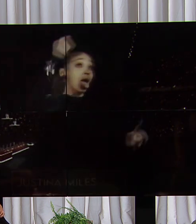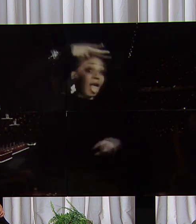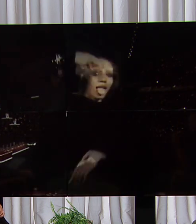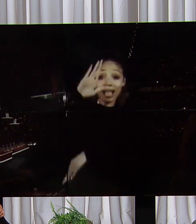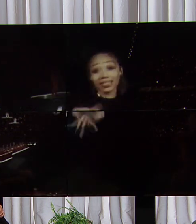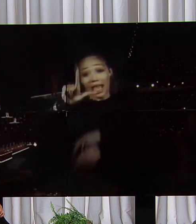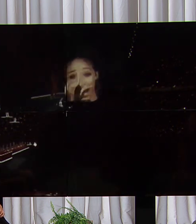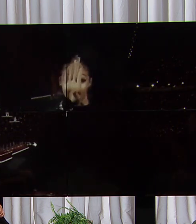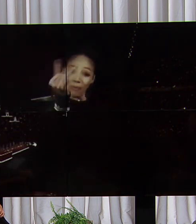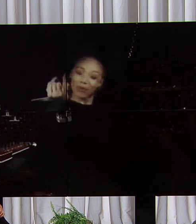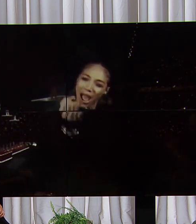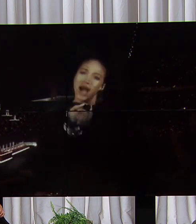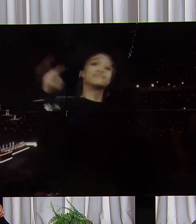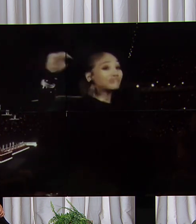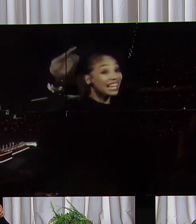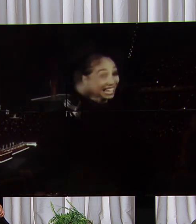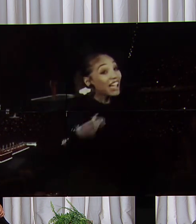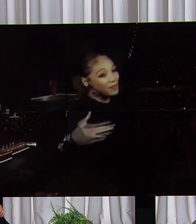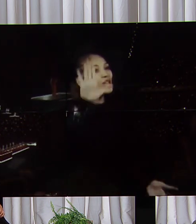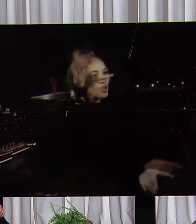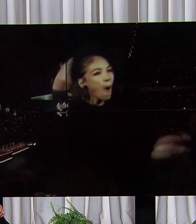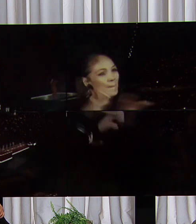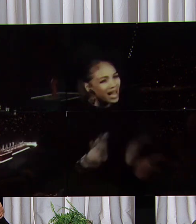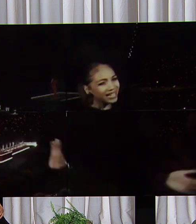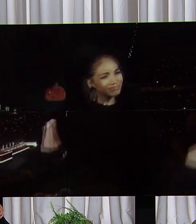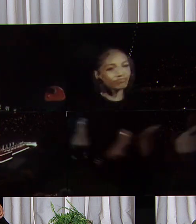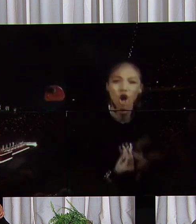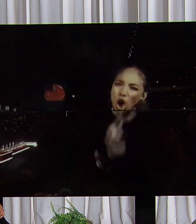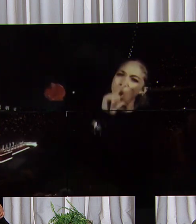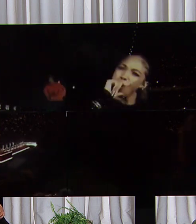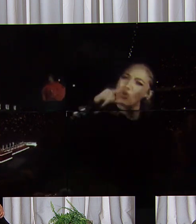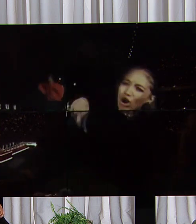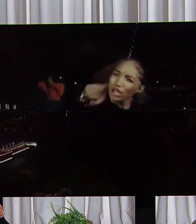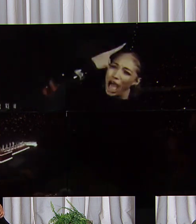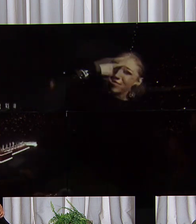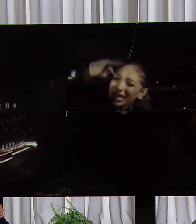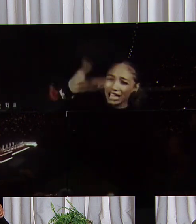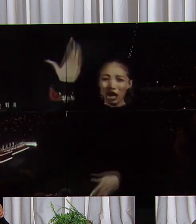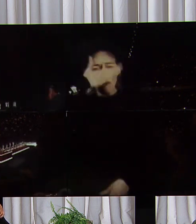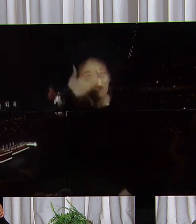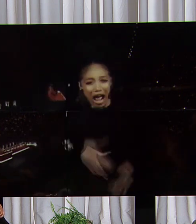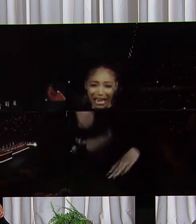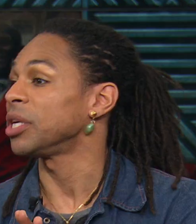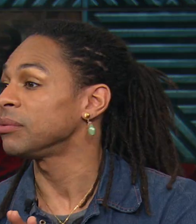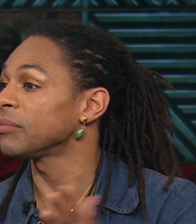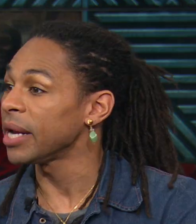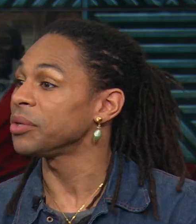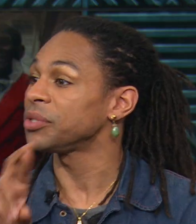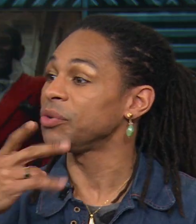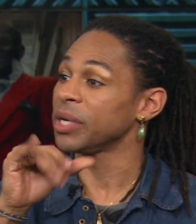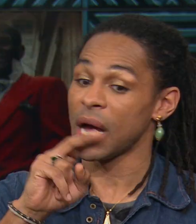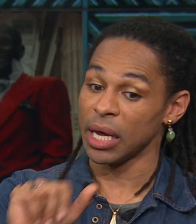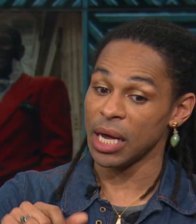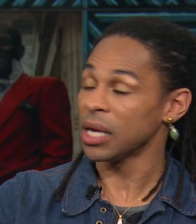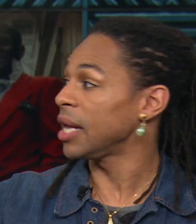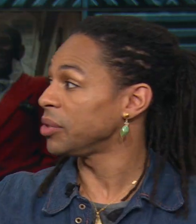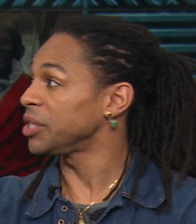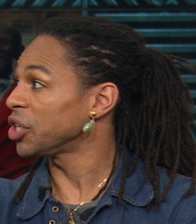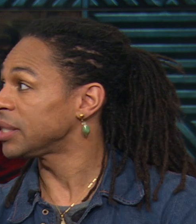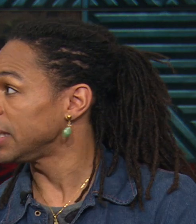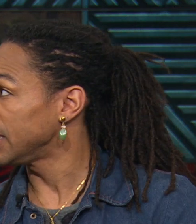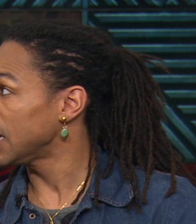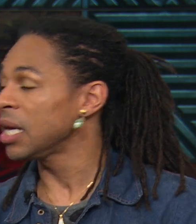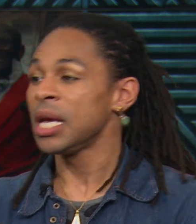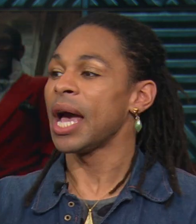of the reason why she's so dope is because you see representation, right? You see Rihanna and